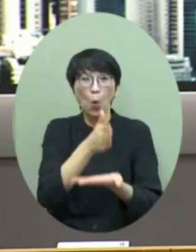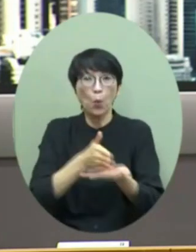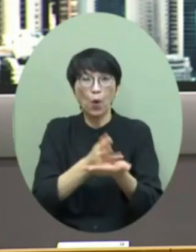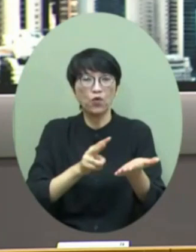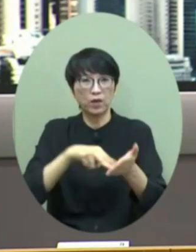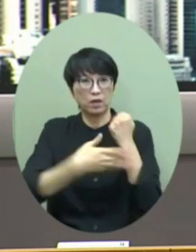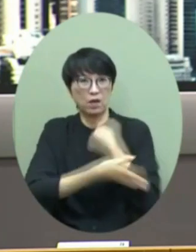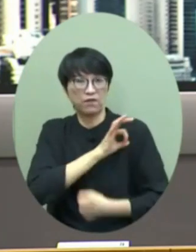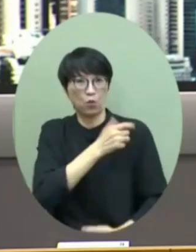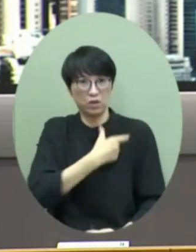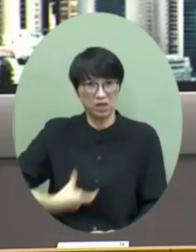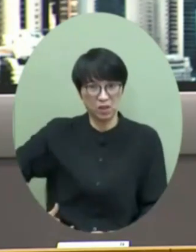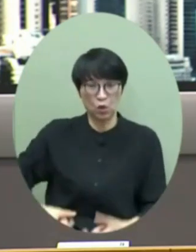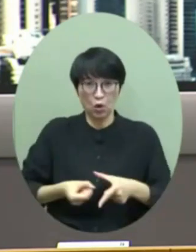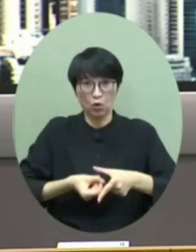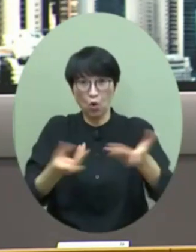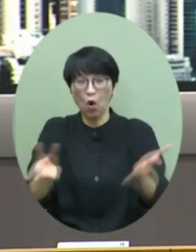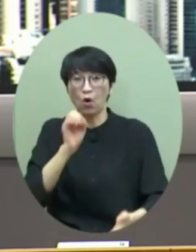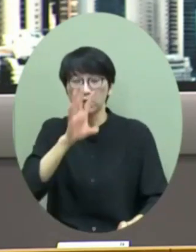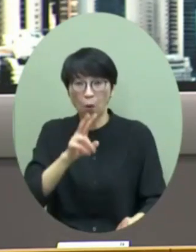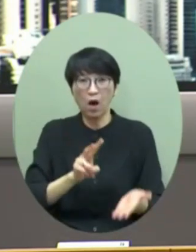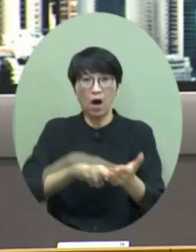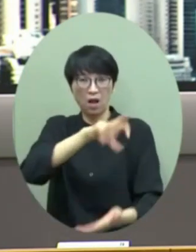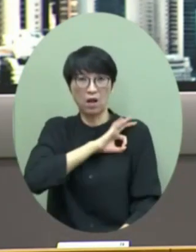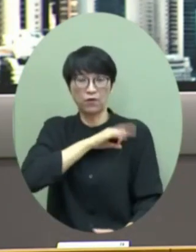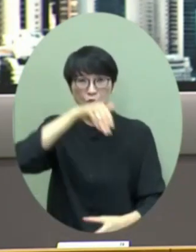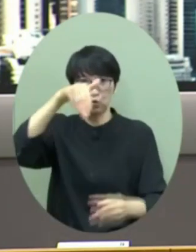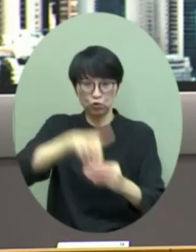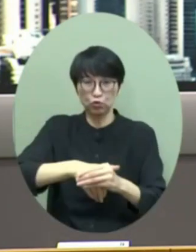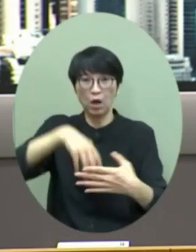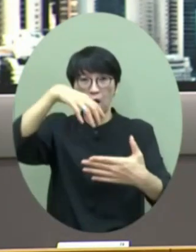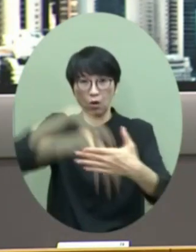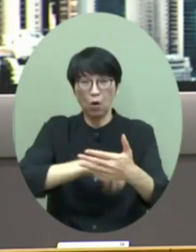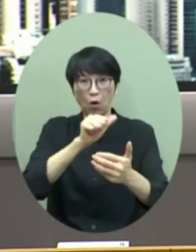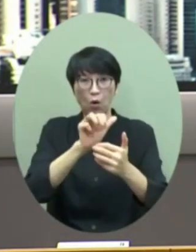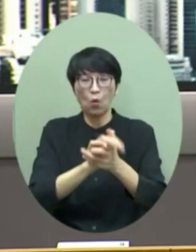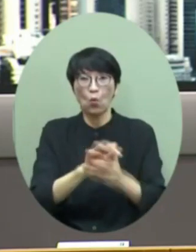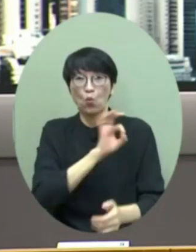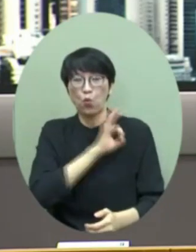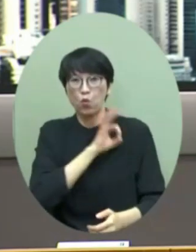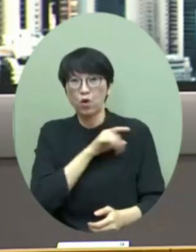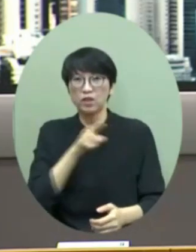to legislate for protecting national anthem, because